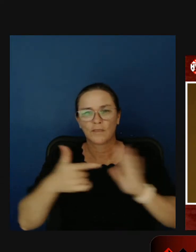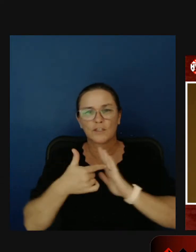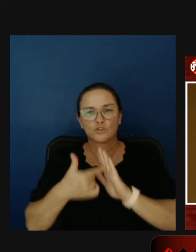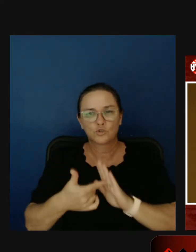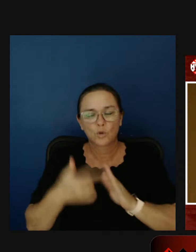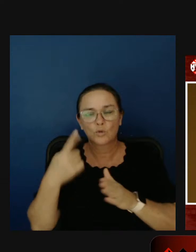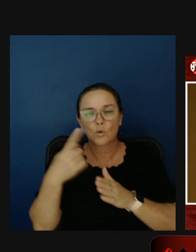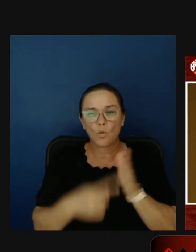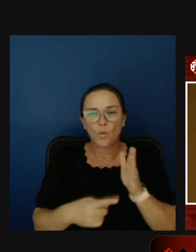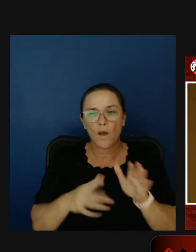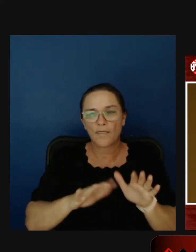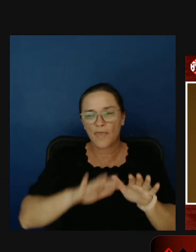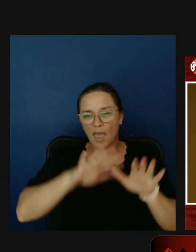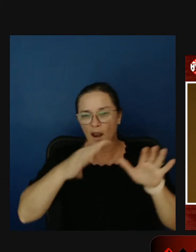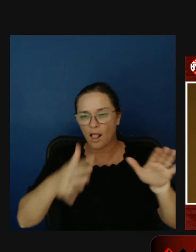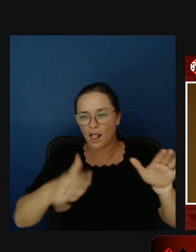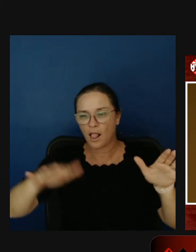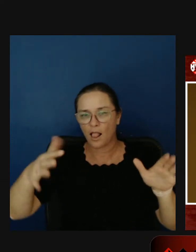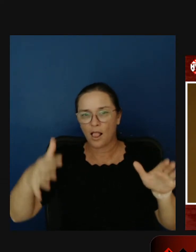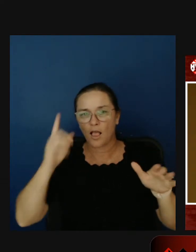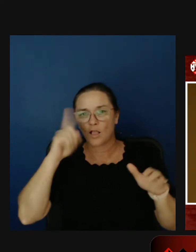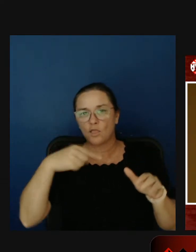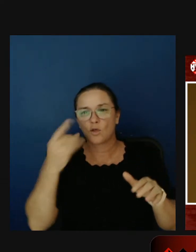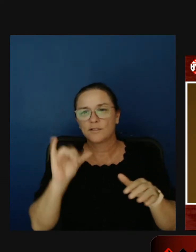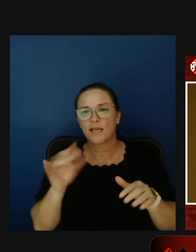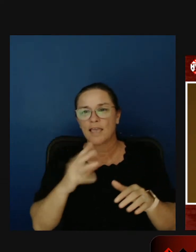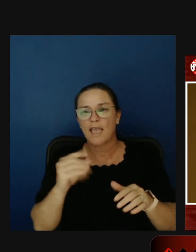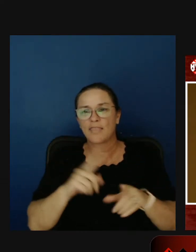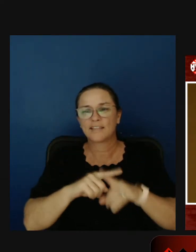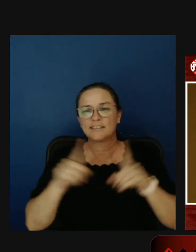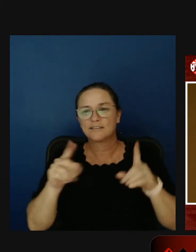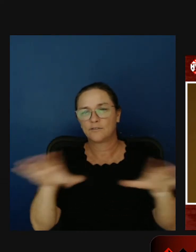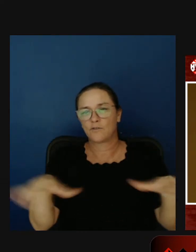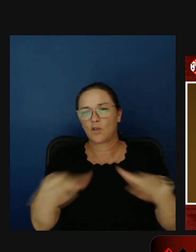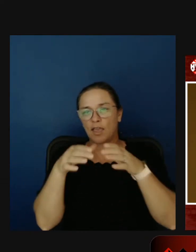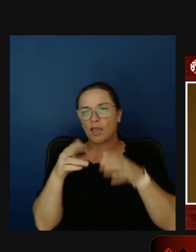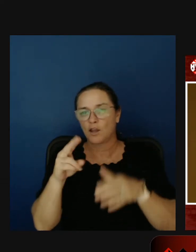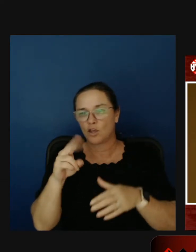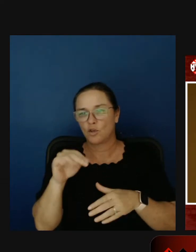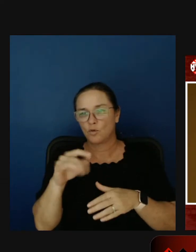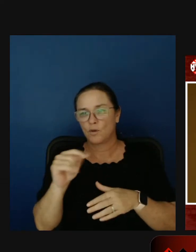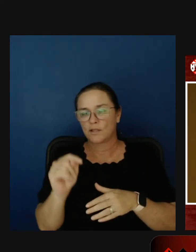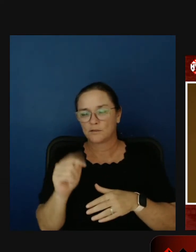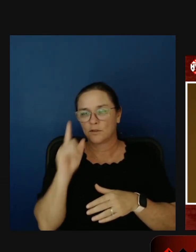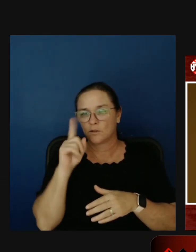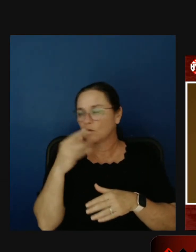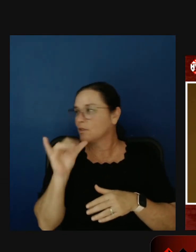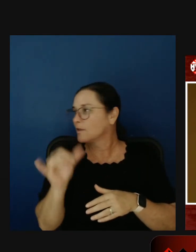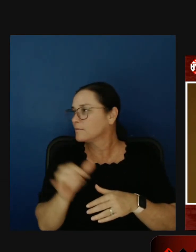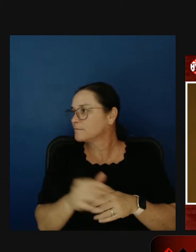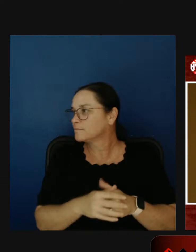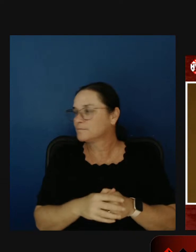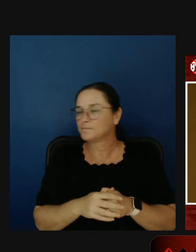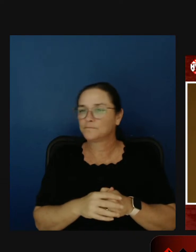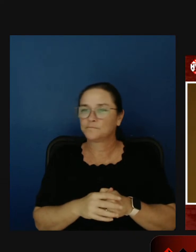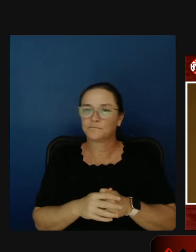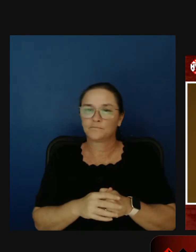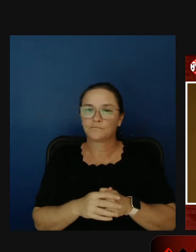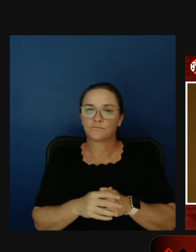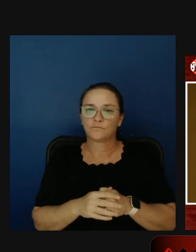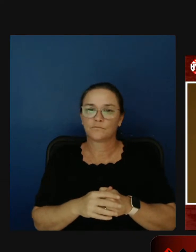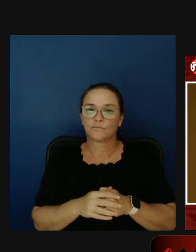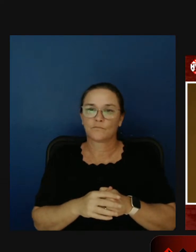topography looks like and what the different volcanic units look like that he was mapping in this region. We're going to jump